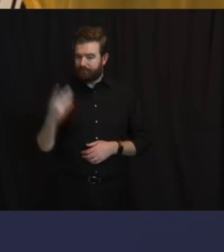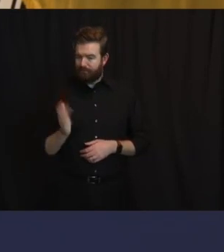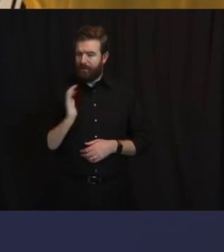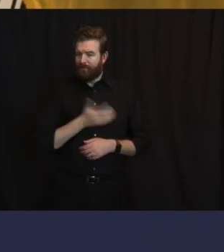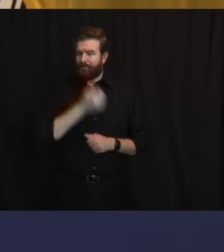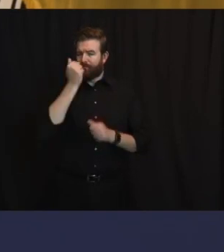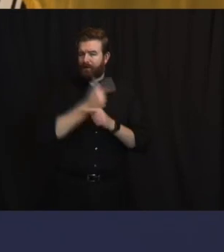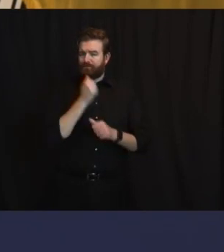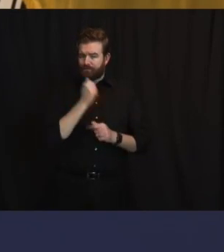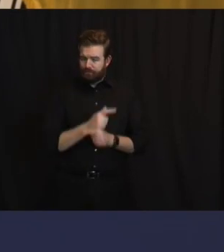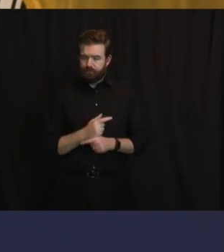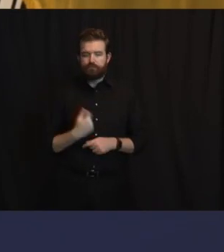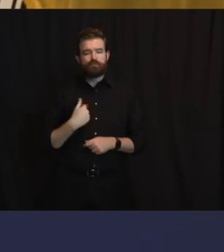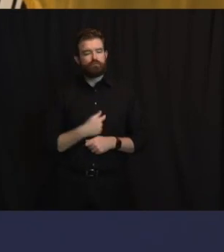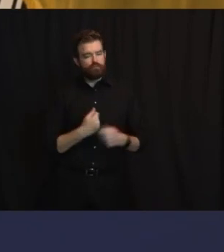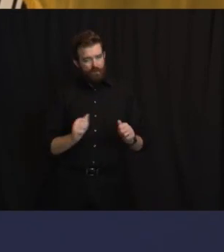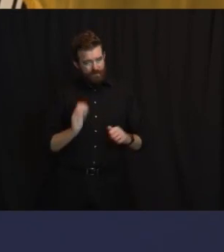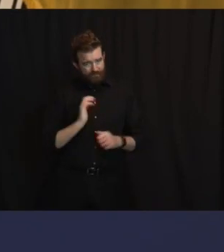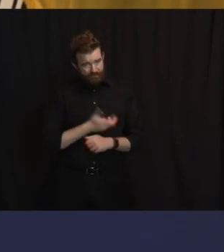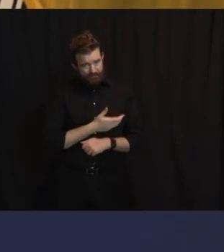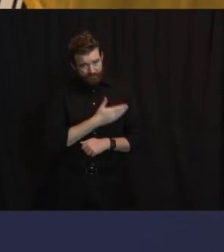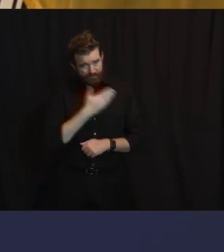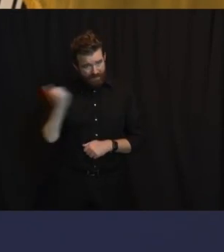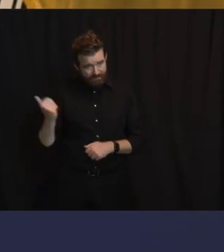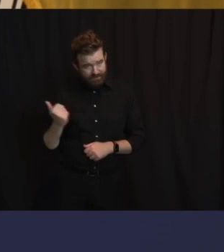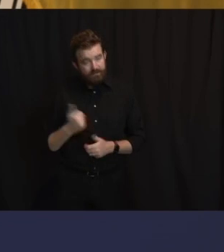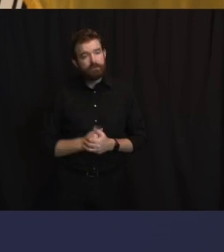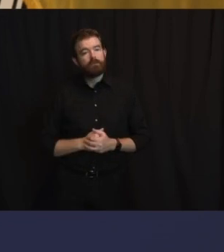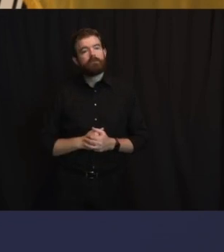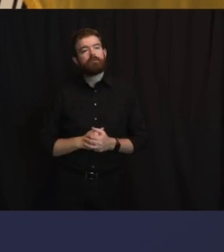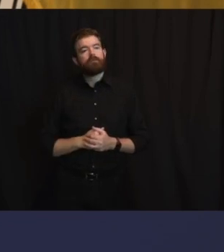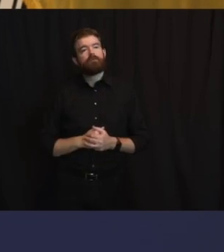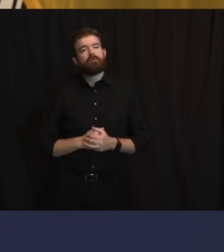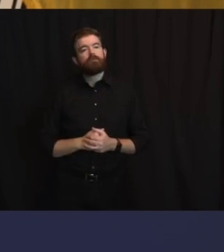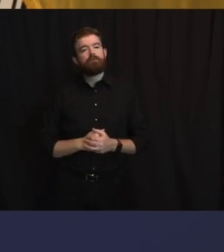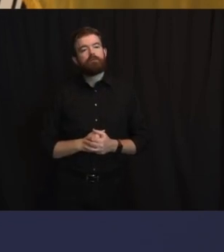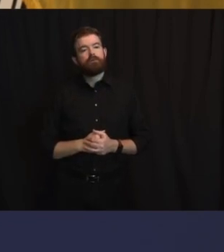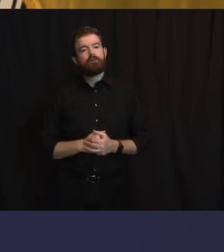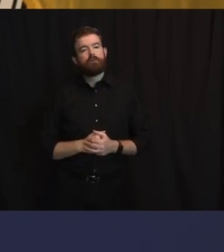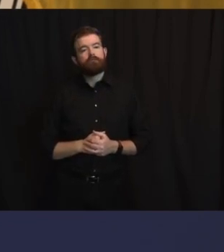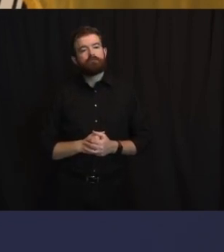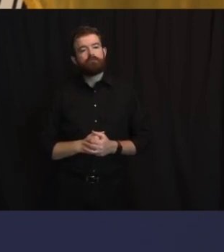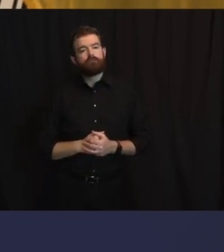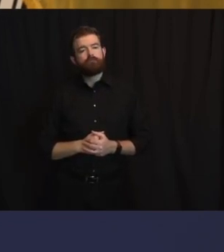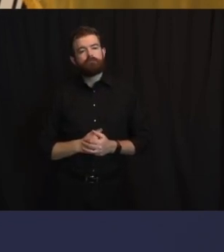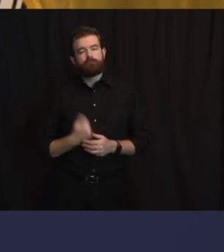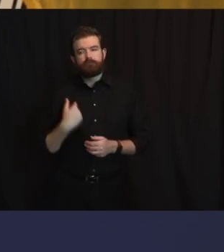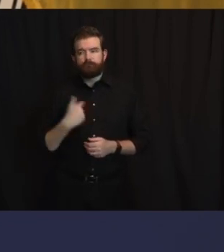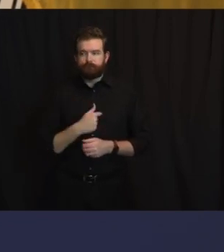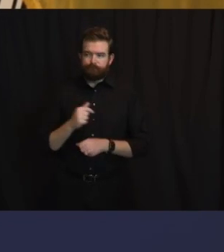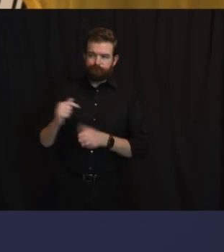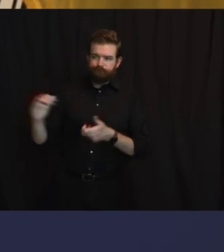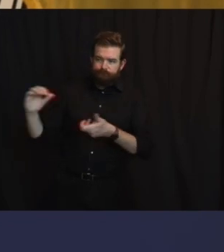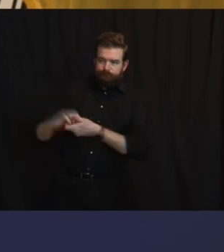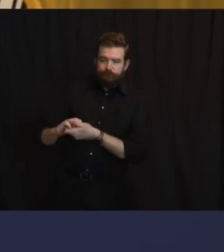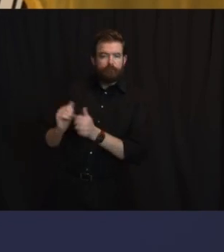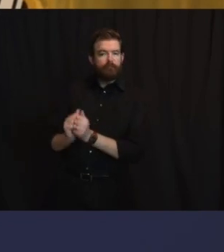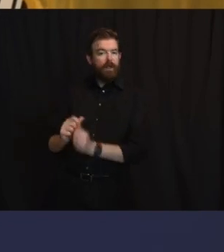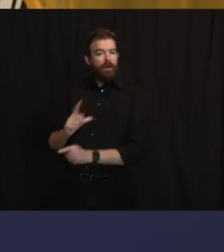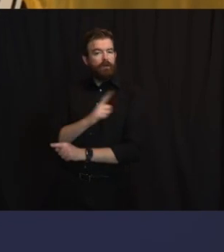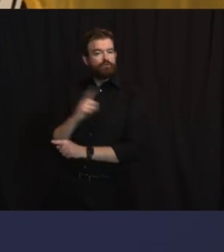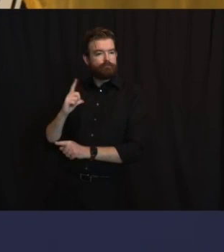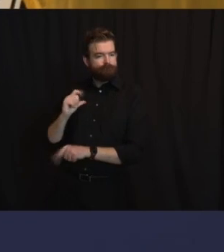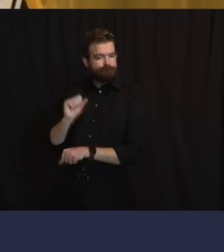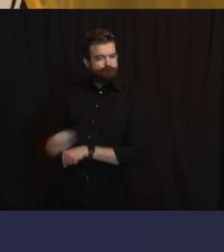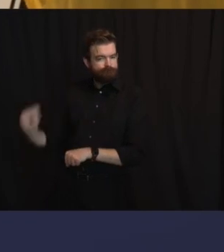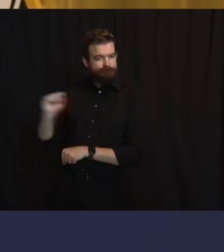a robust exchange with our legislative colleagues on that front, and we are still awaiting guidance from the feds on how we can or